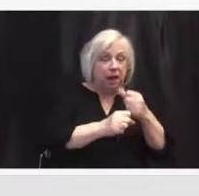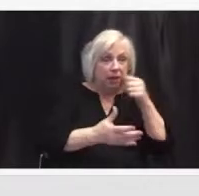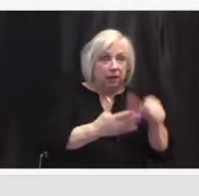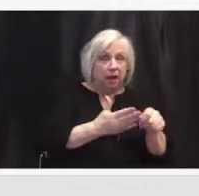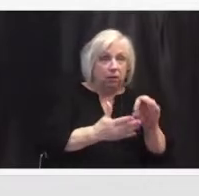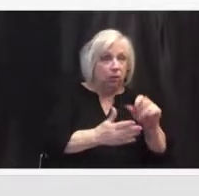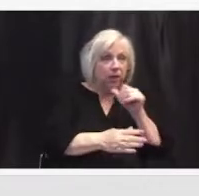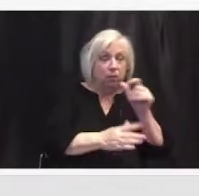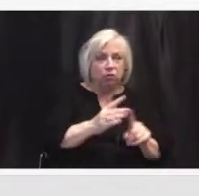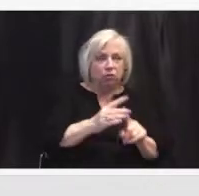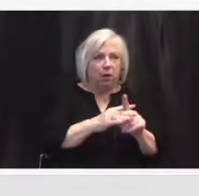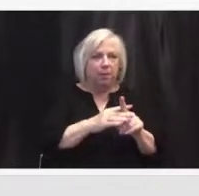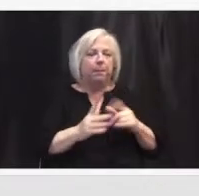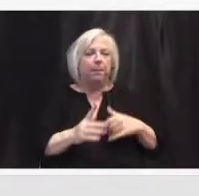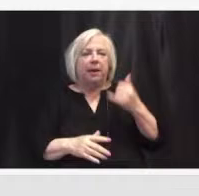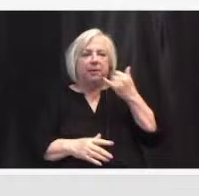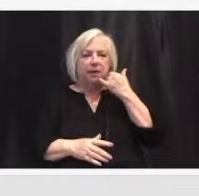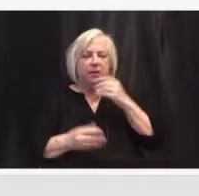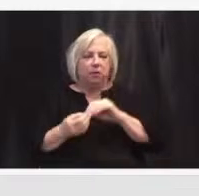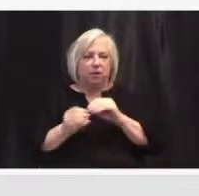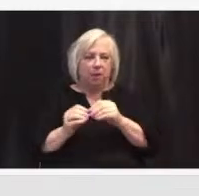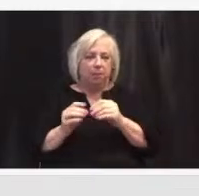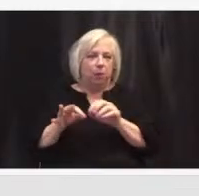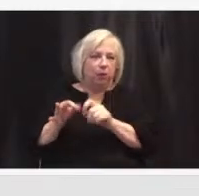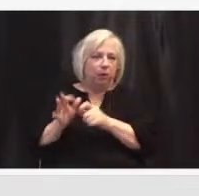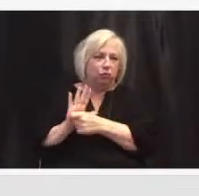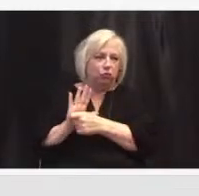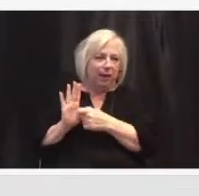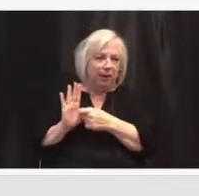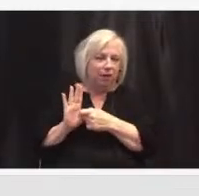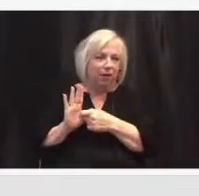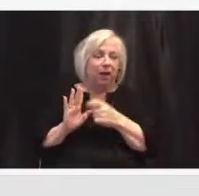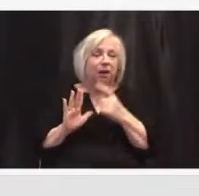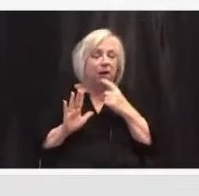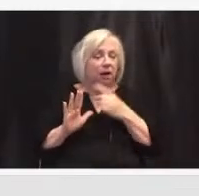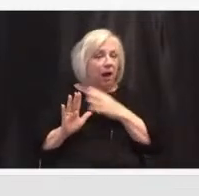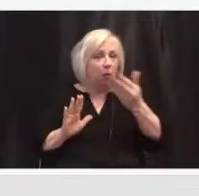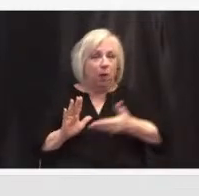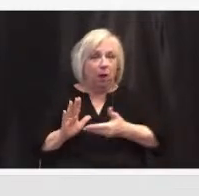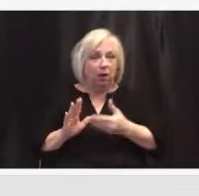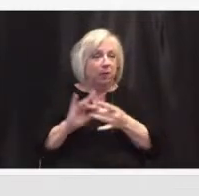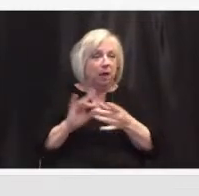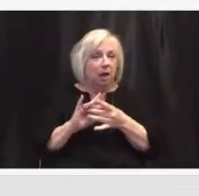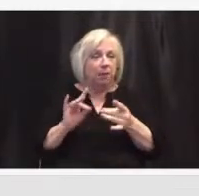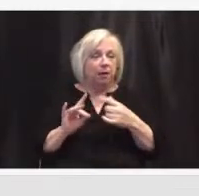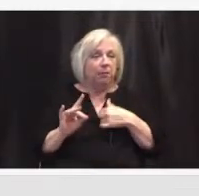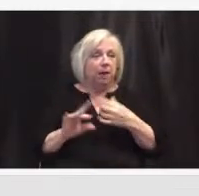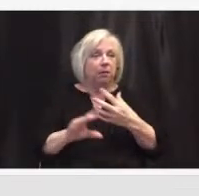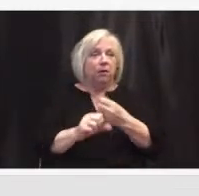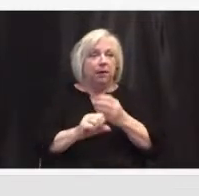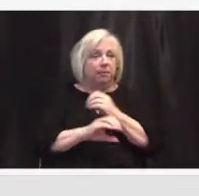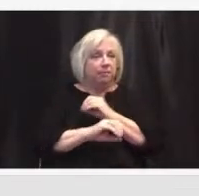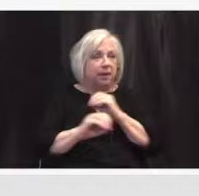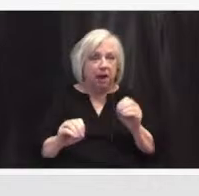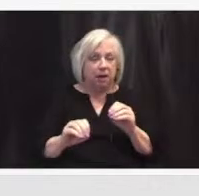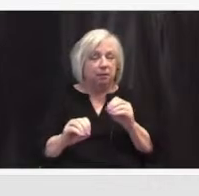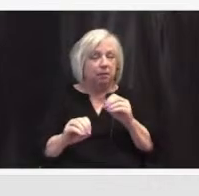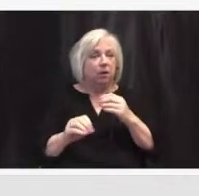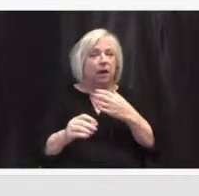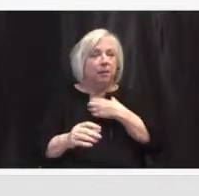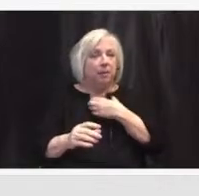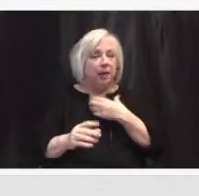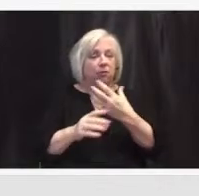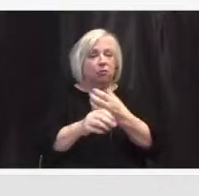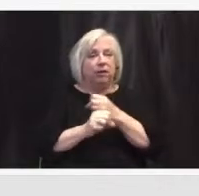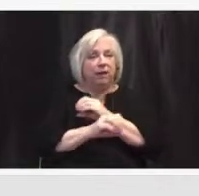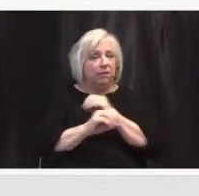My cell phone number was on there. I welcome comments. I have not received one comment. I have not received one complaint personally. I know